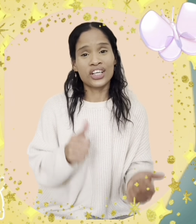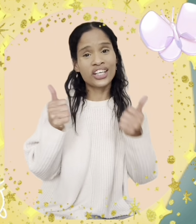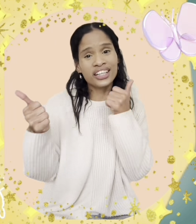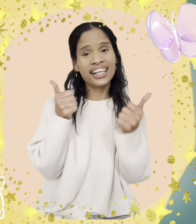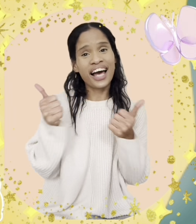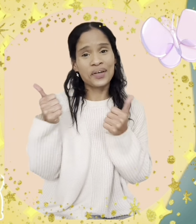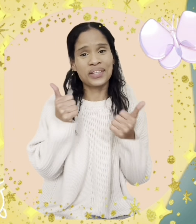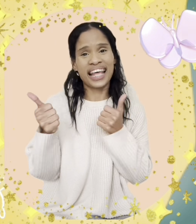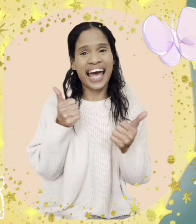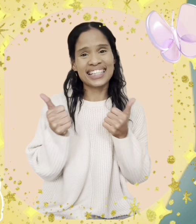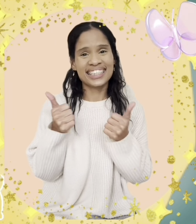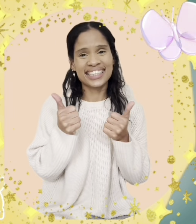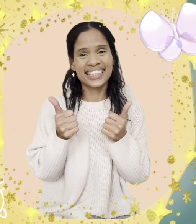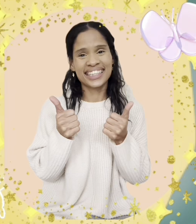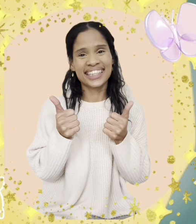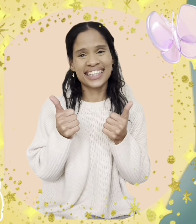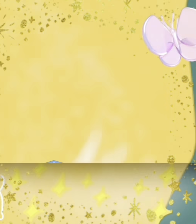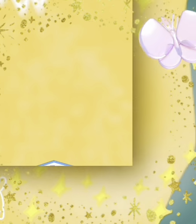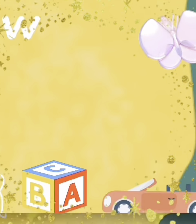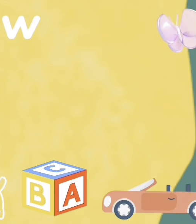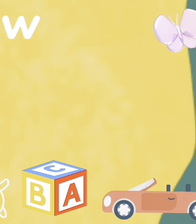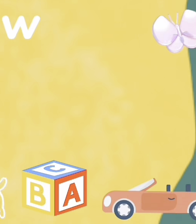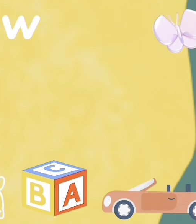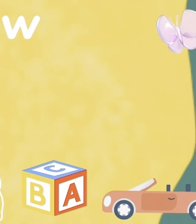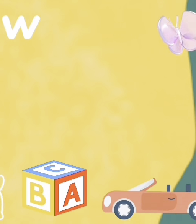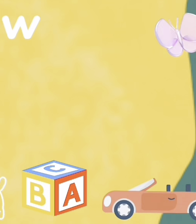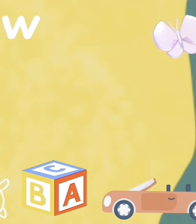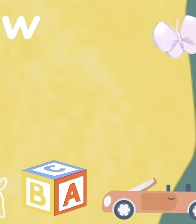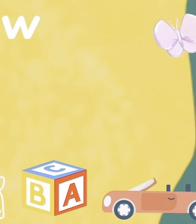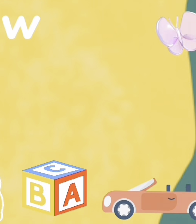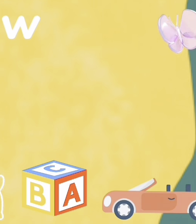yourself. Good luck with that.